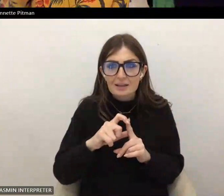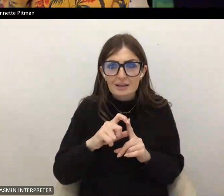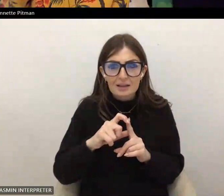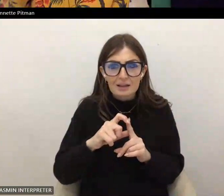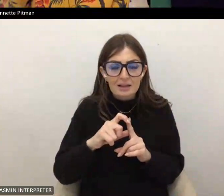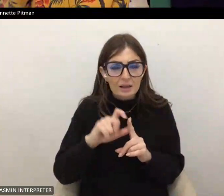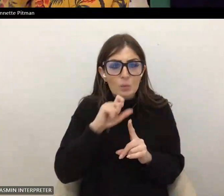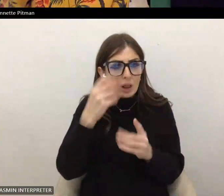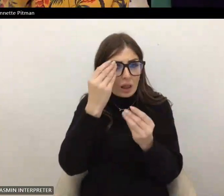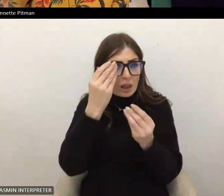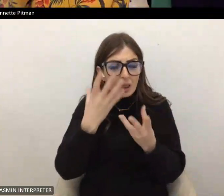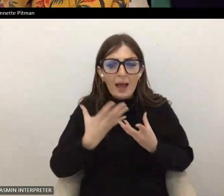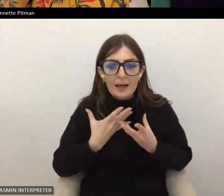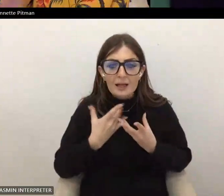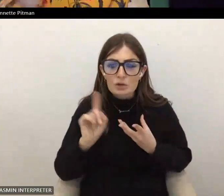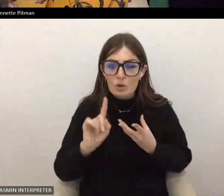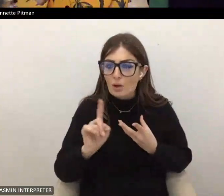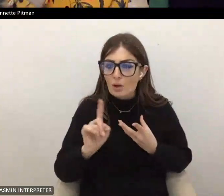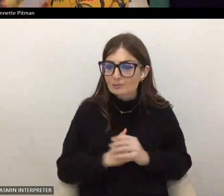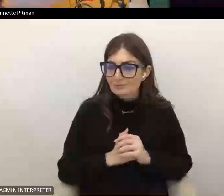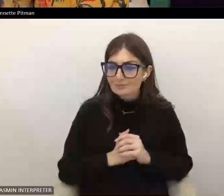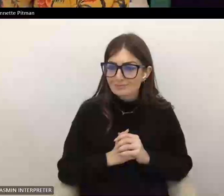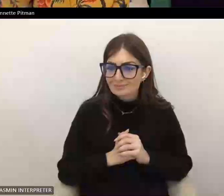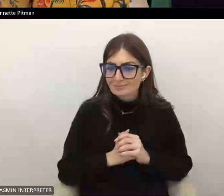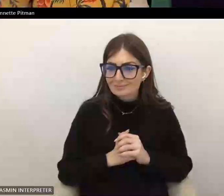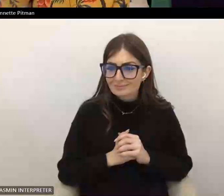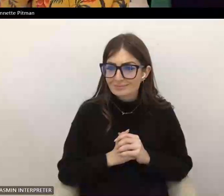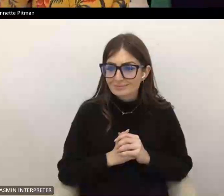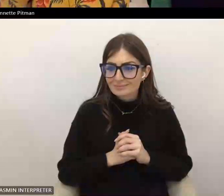let us know what they are.